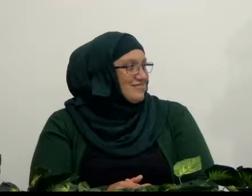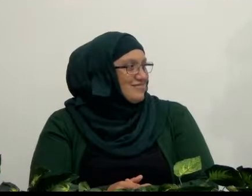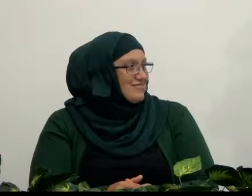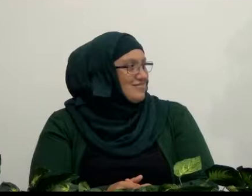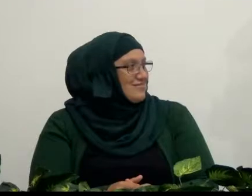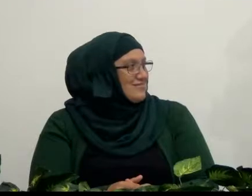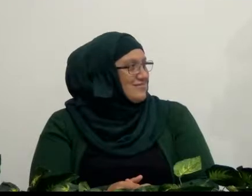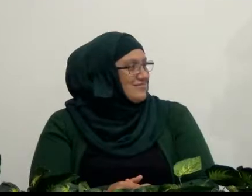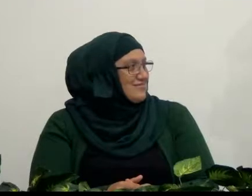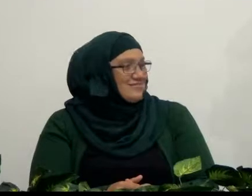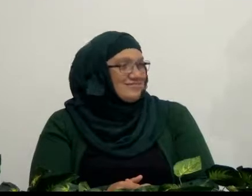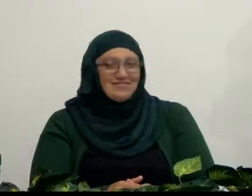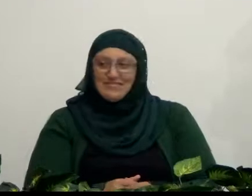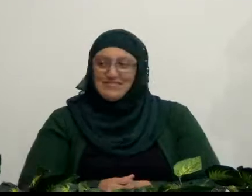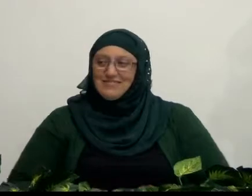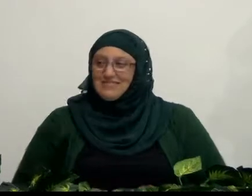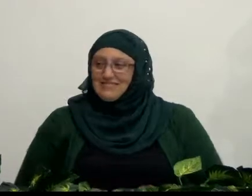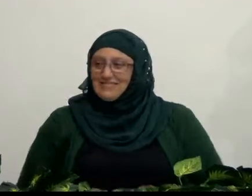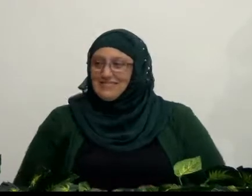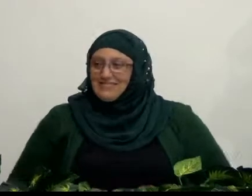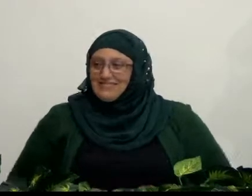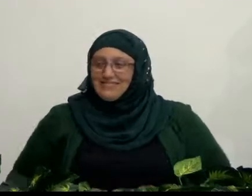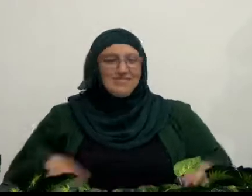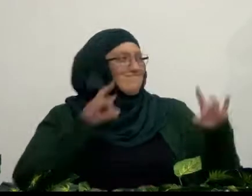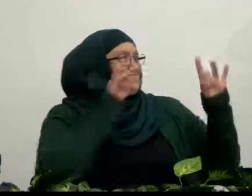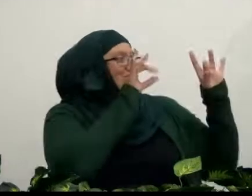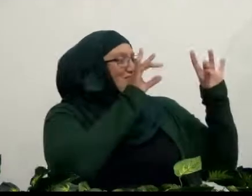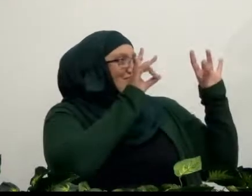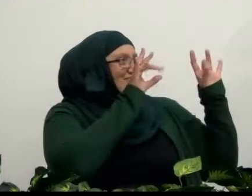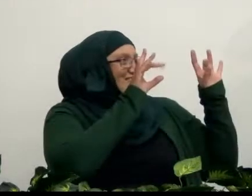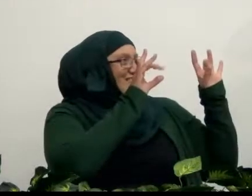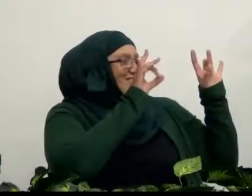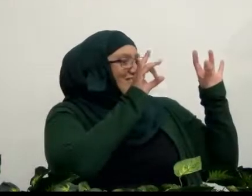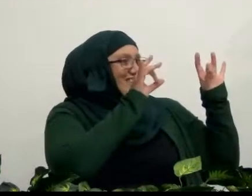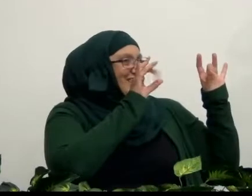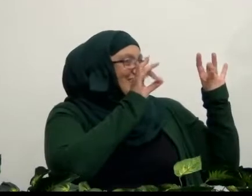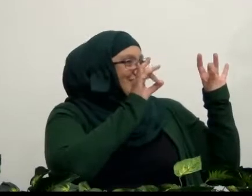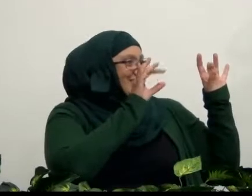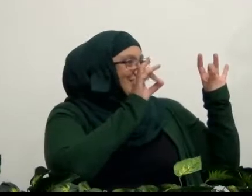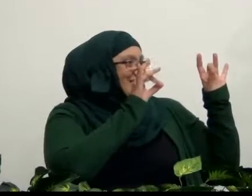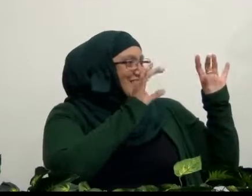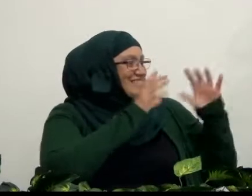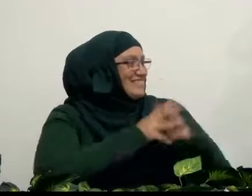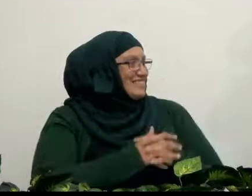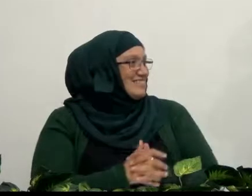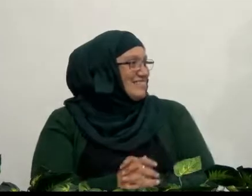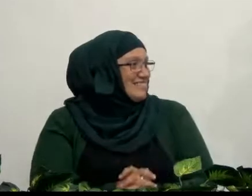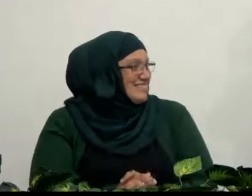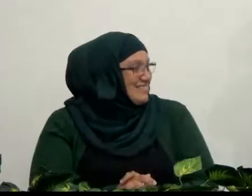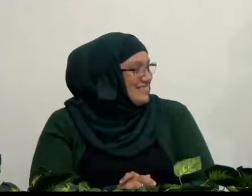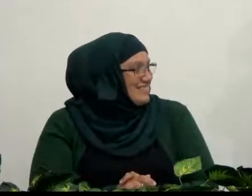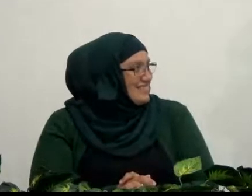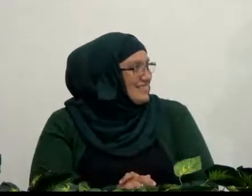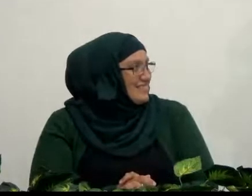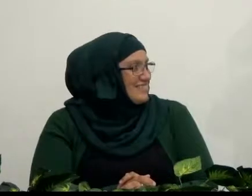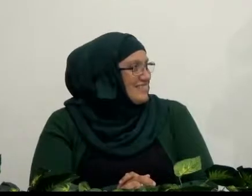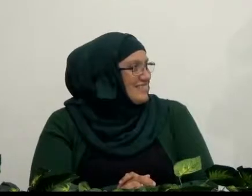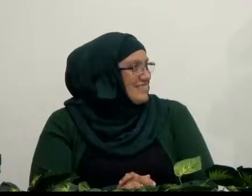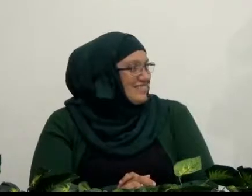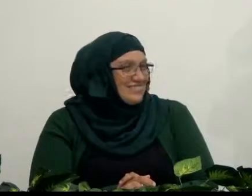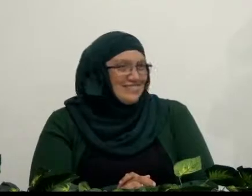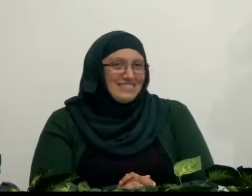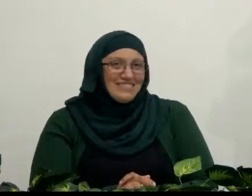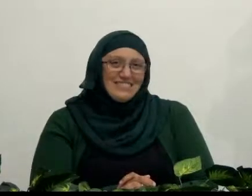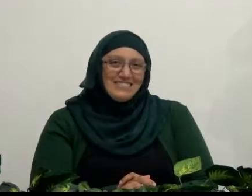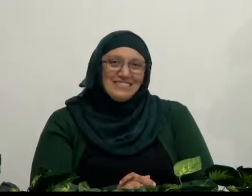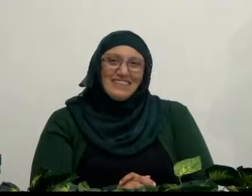If you like to show them so that they can see it, mashallah, see? If you can read Haj Ali at the end, so that it's exclusively,